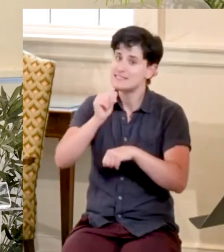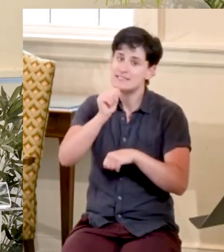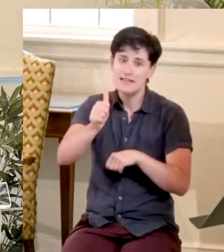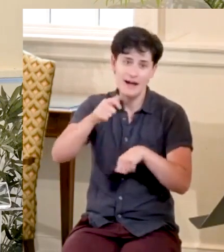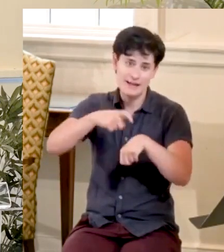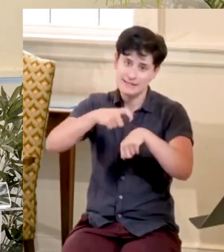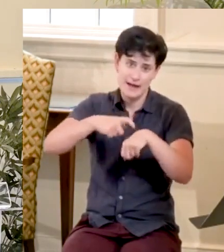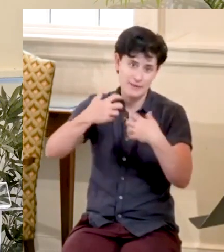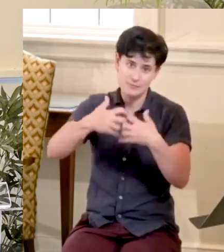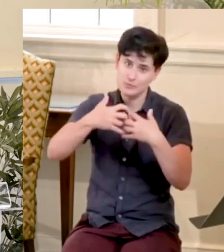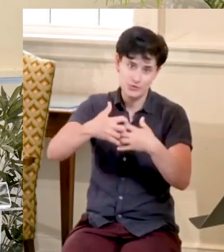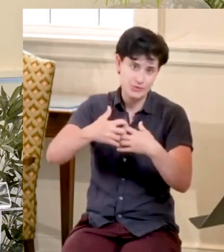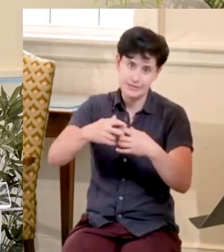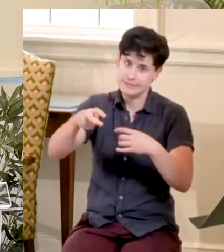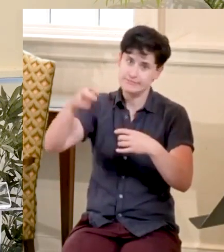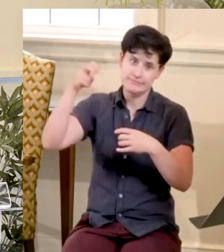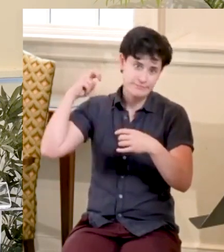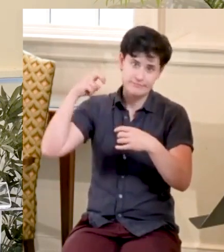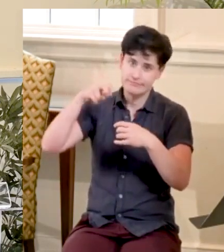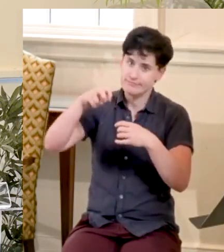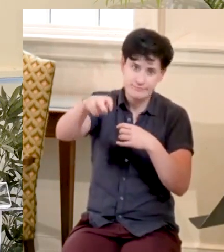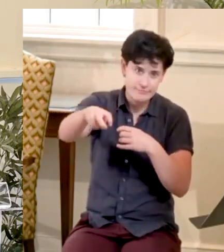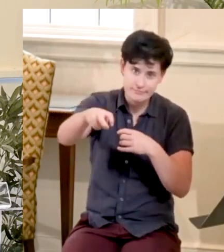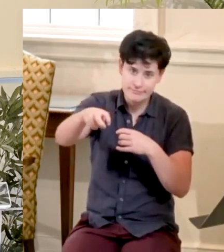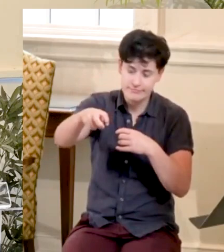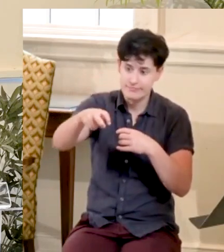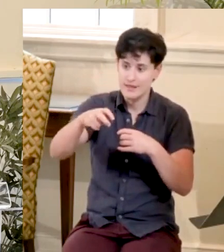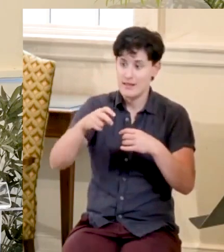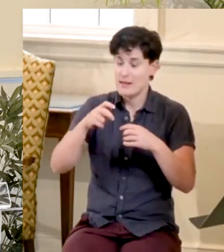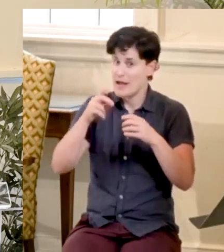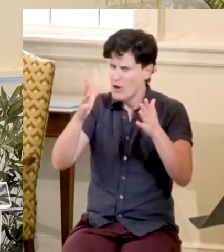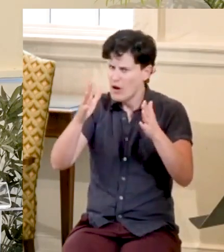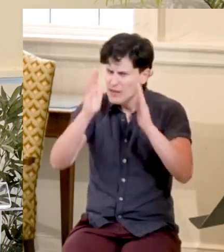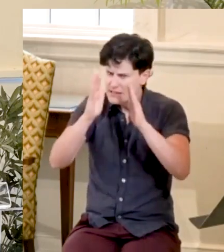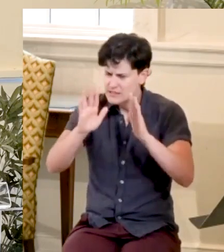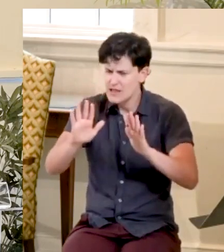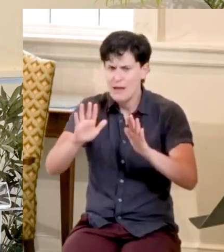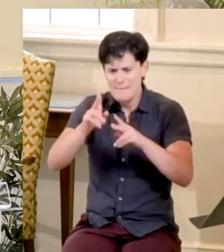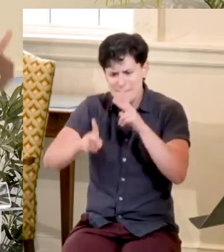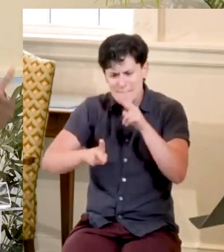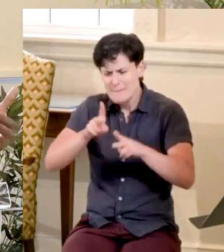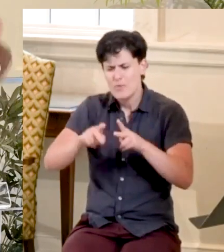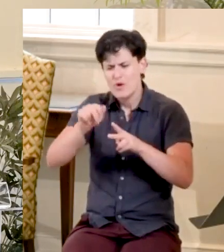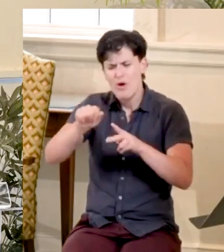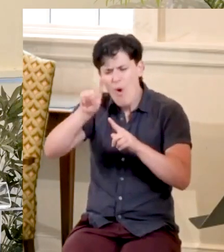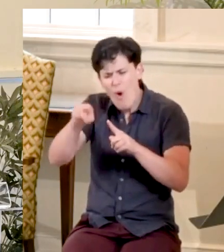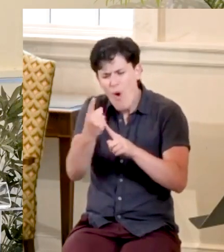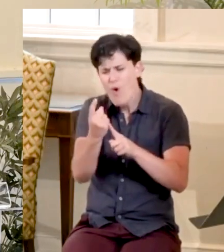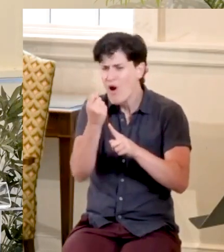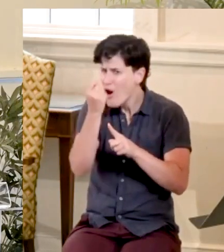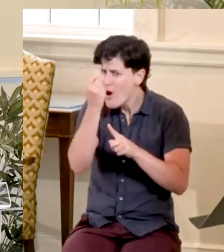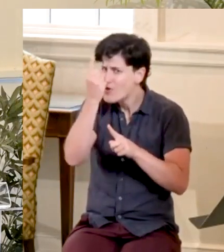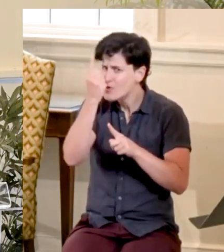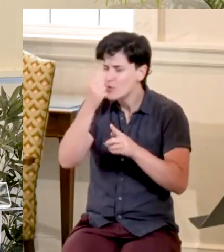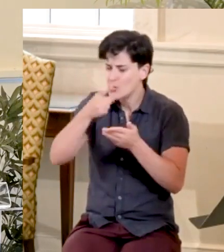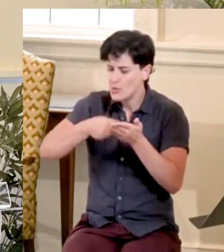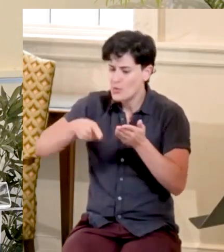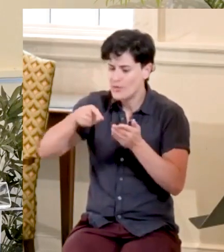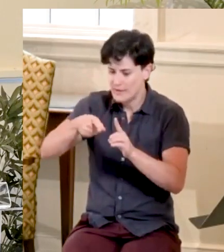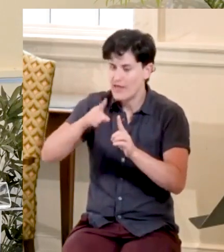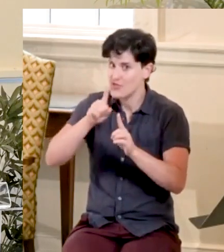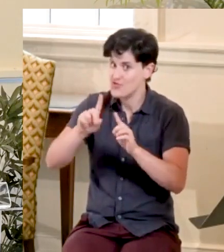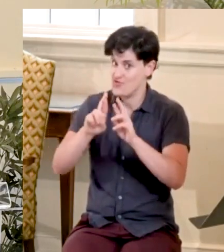People can only understand, and I want you to really hear this, people can only understand what they are ready to hear.